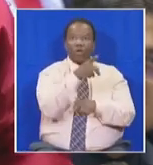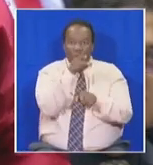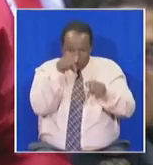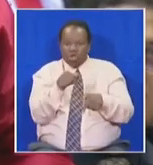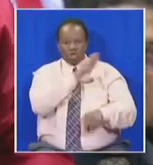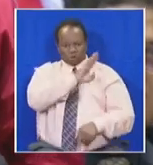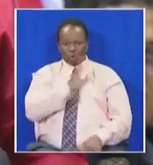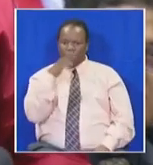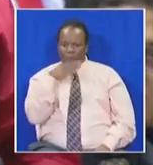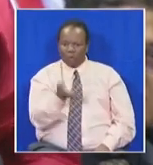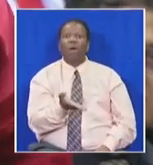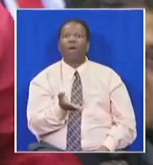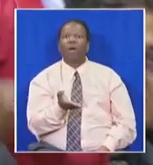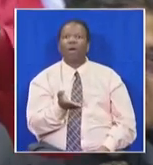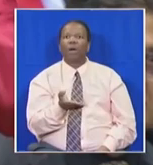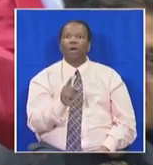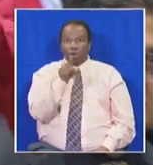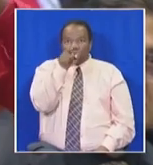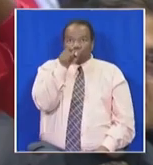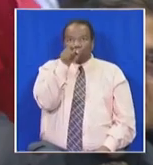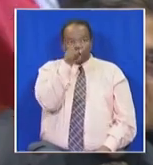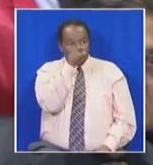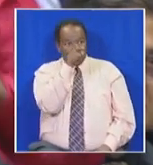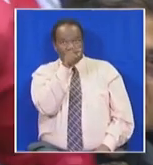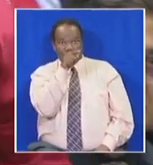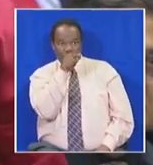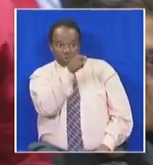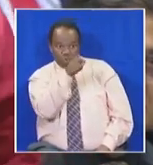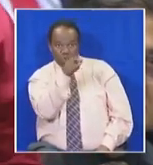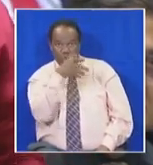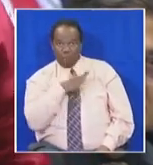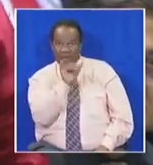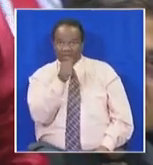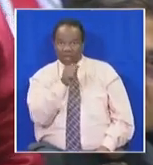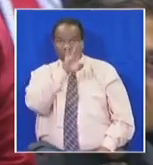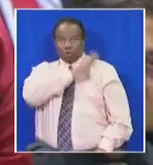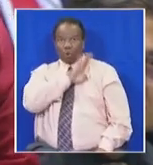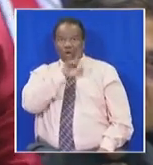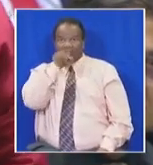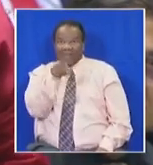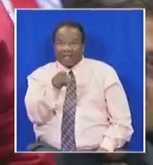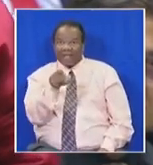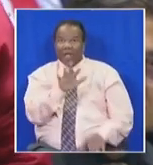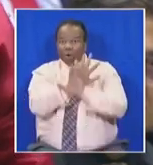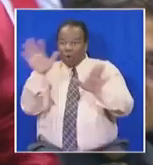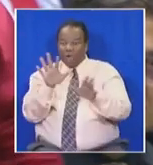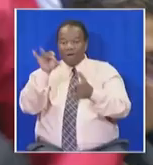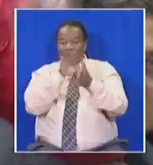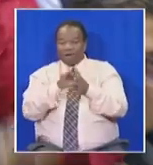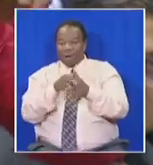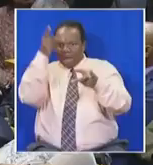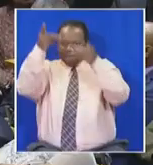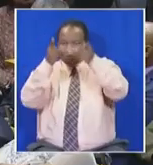order. here. Point Here of we're order. elected. Honorable You Malema. want soldiers to defend Honorable you. Malema. Let soldiers form a political party and come Honorable in here.